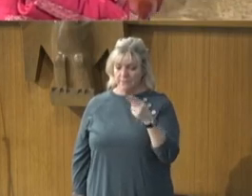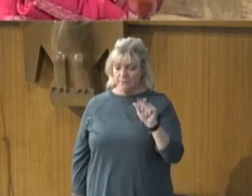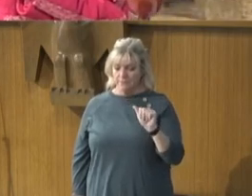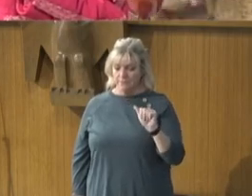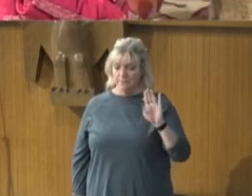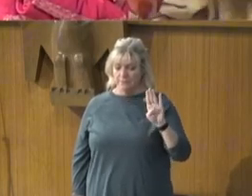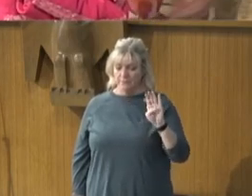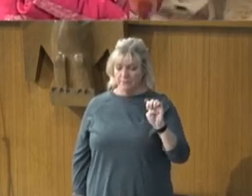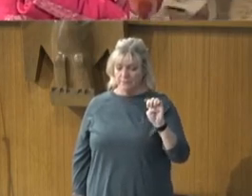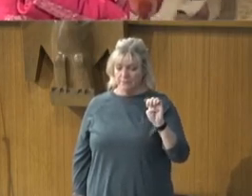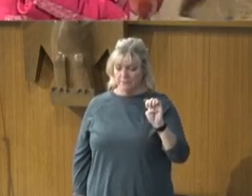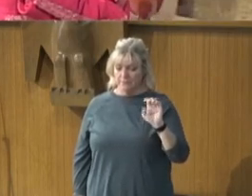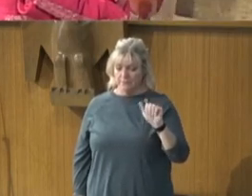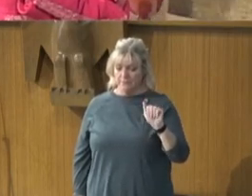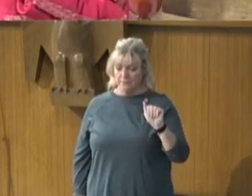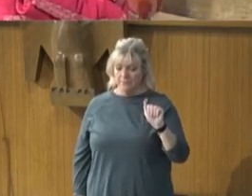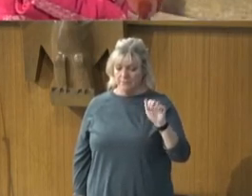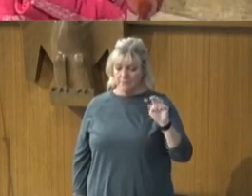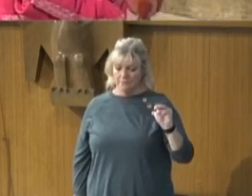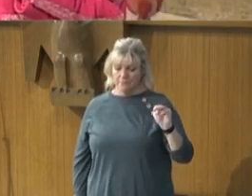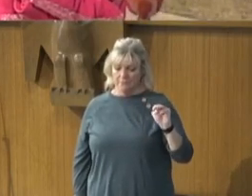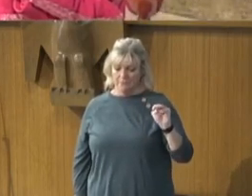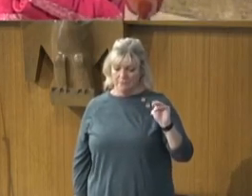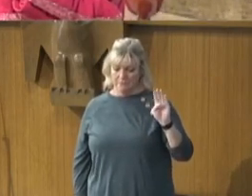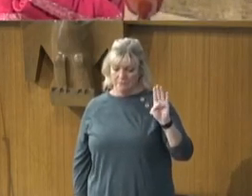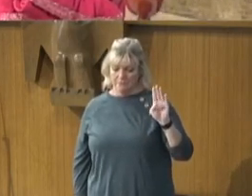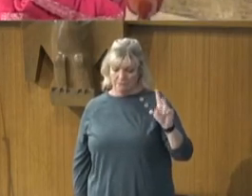Martha Mab Vocal.